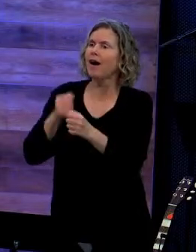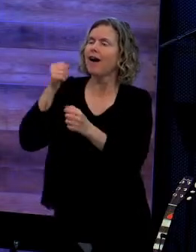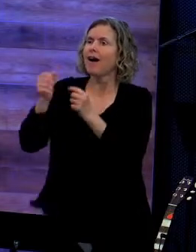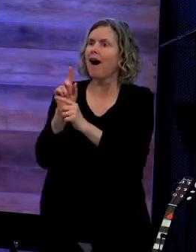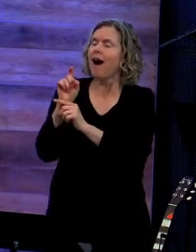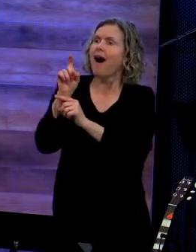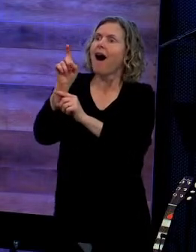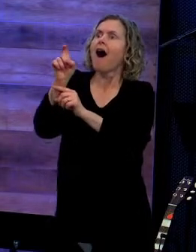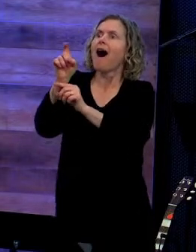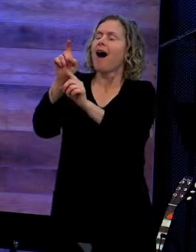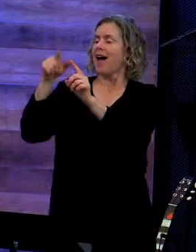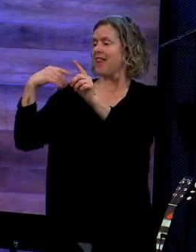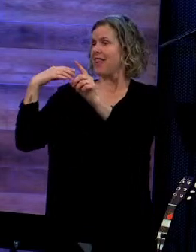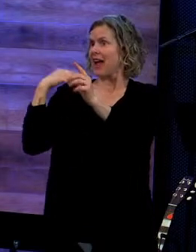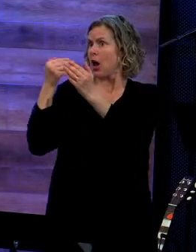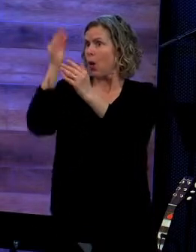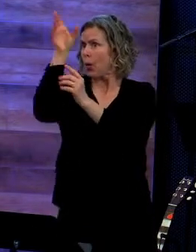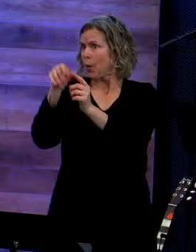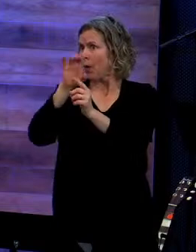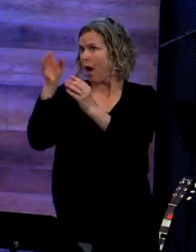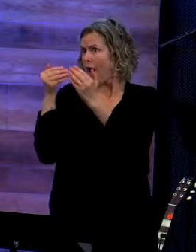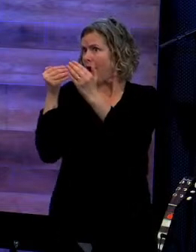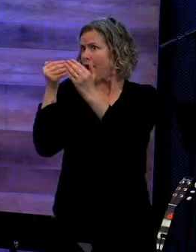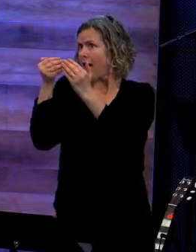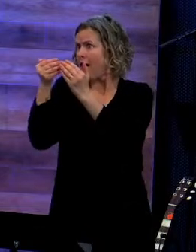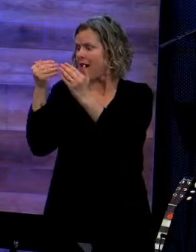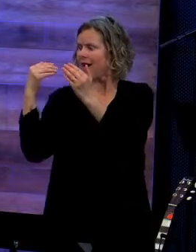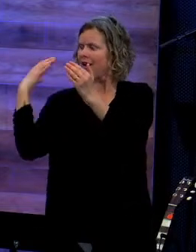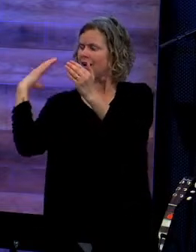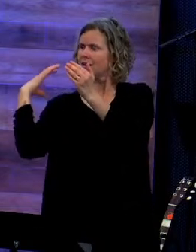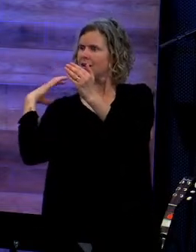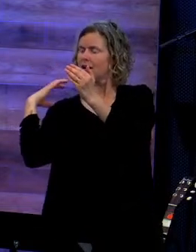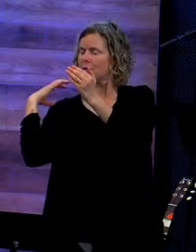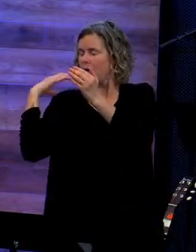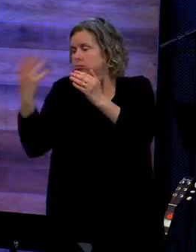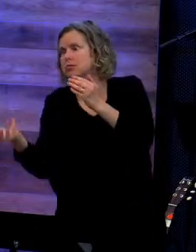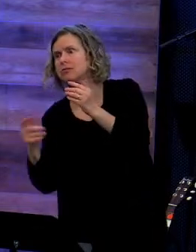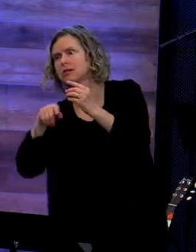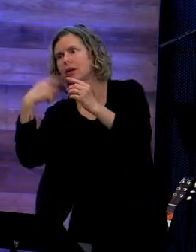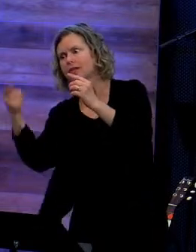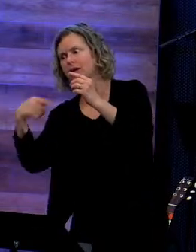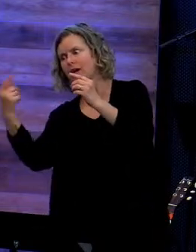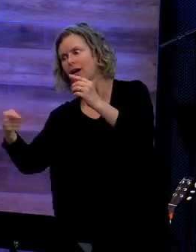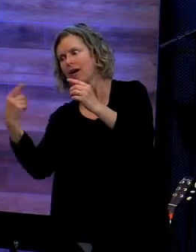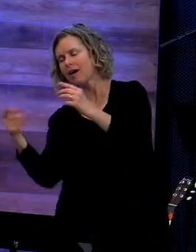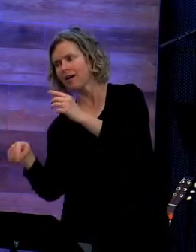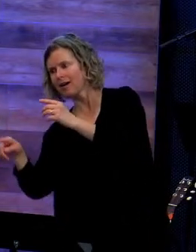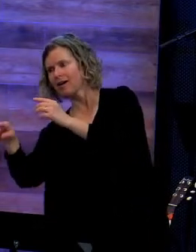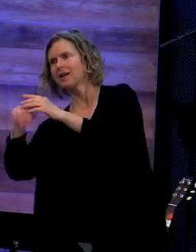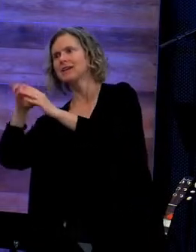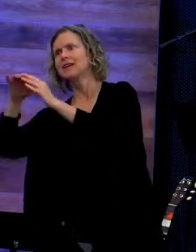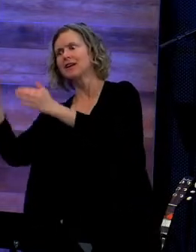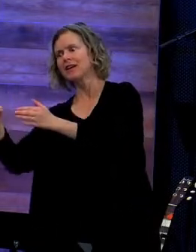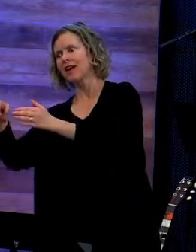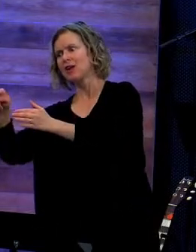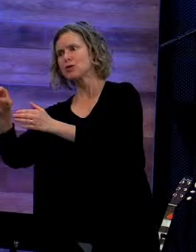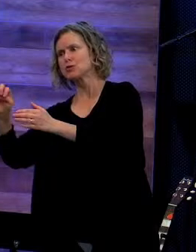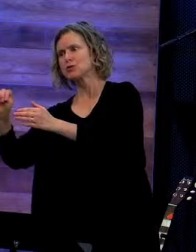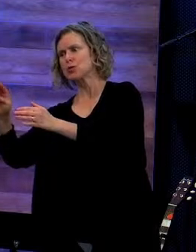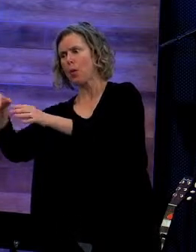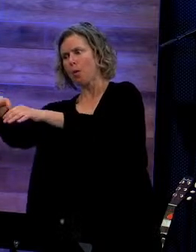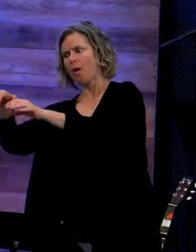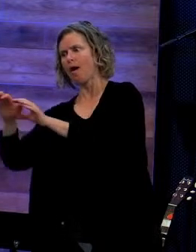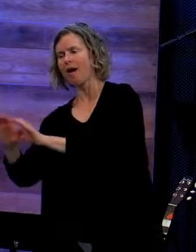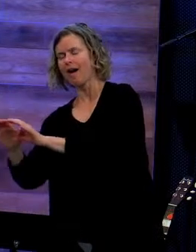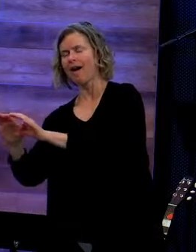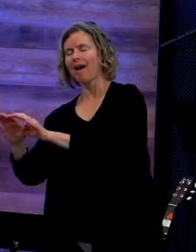it no more. Then Christian was glad and lightsome, and he said with a merry heart, 'He hath given me rest